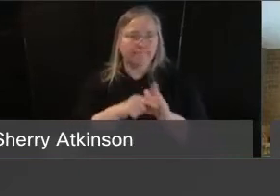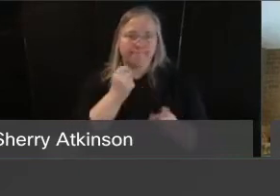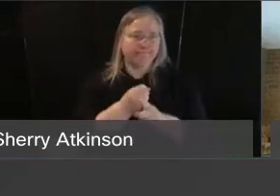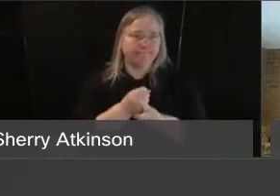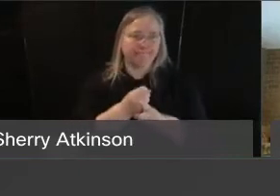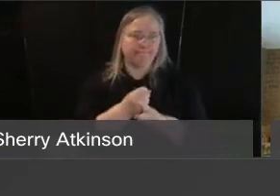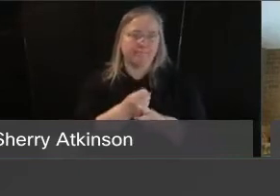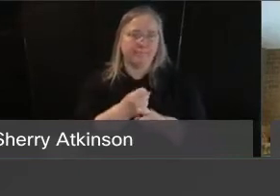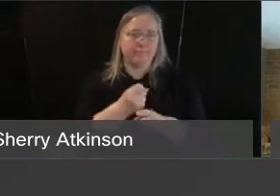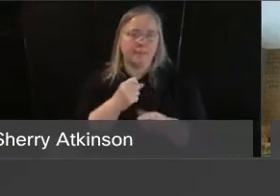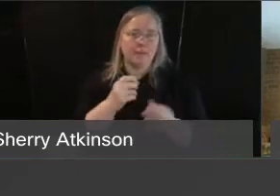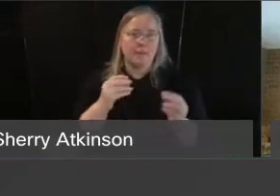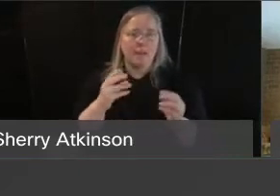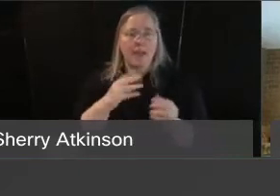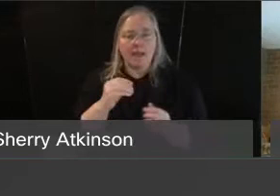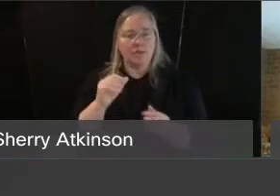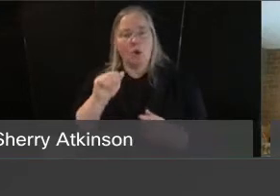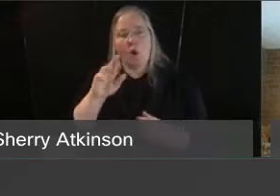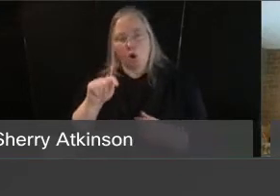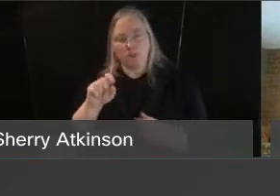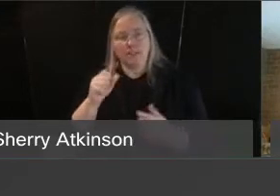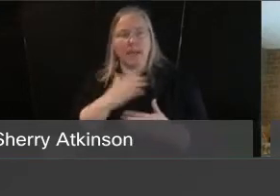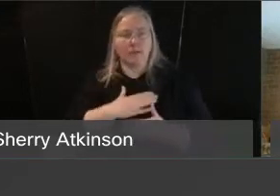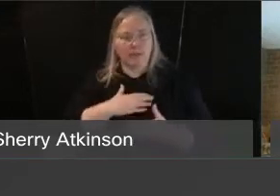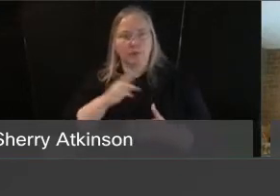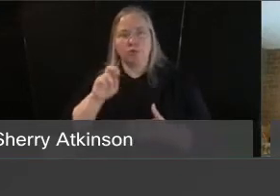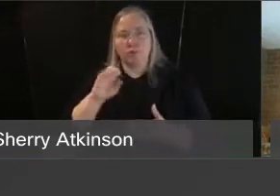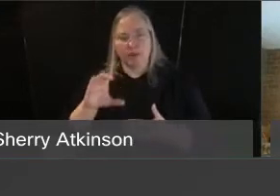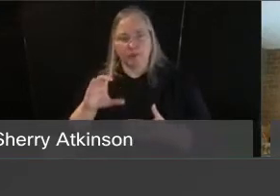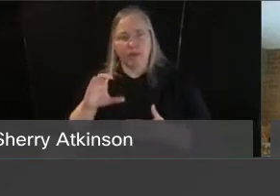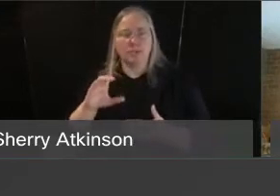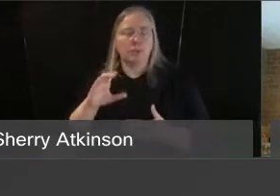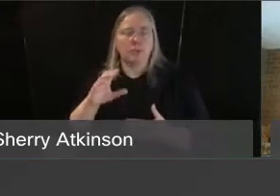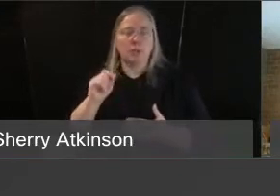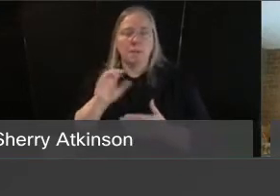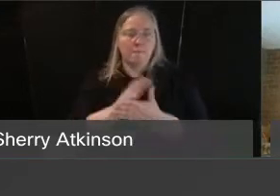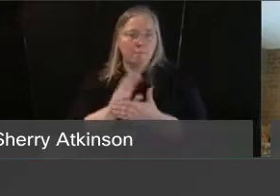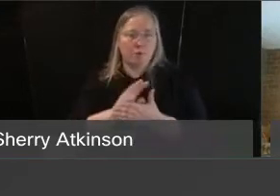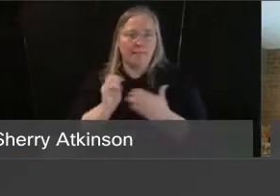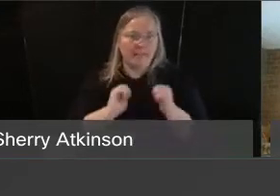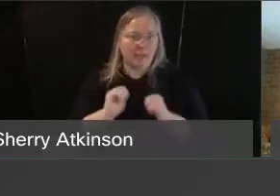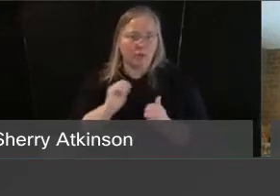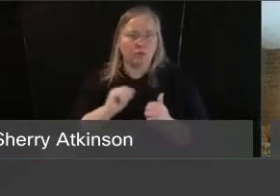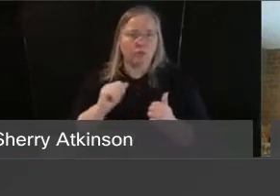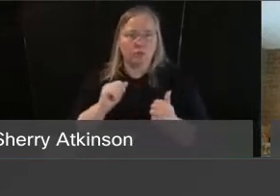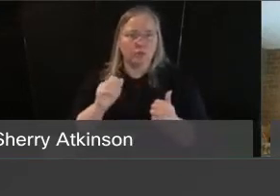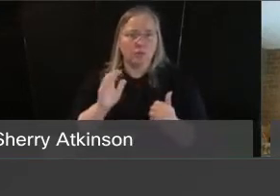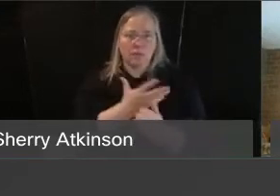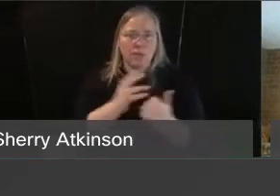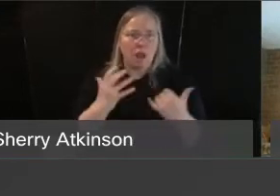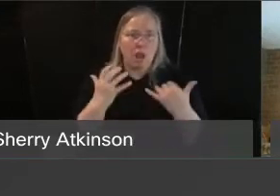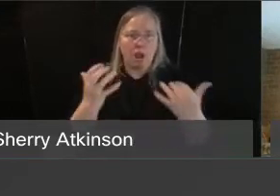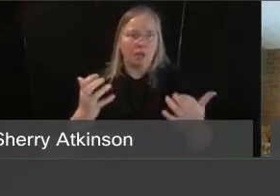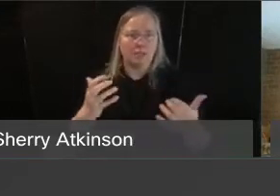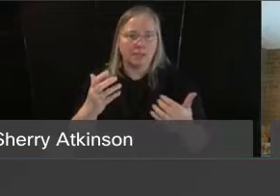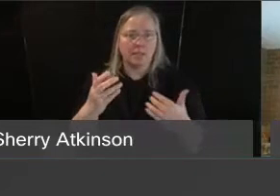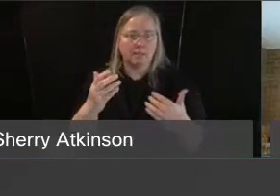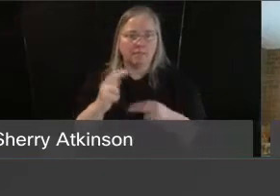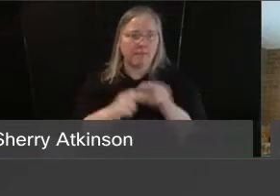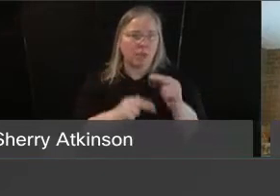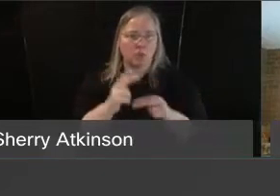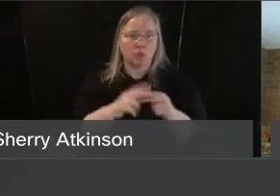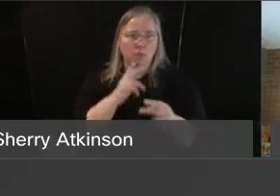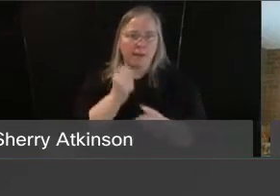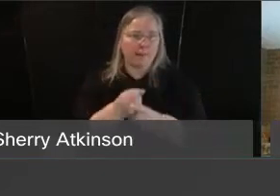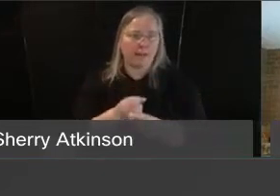Then in arts, entertainment, and recreation, so movie theaters, concert venues were also impacted. Generally speaking,